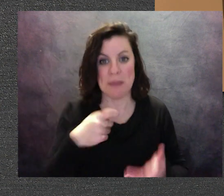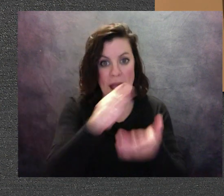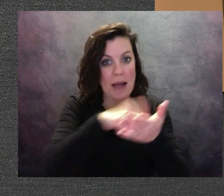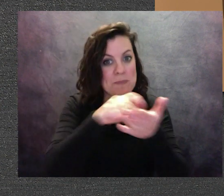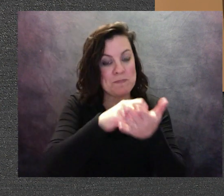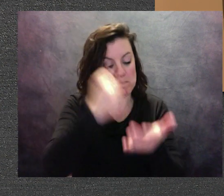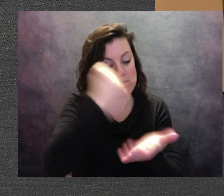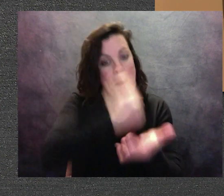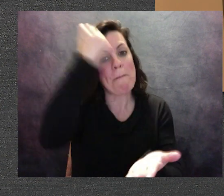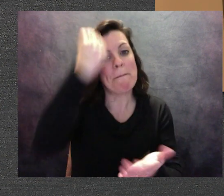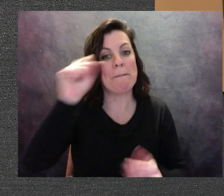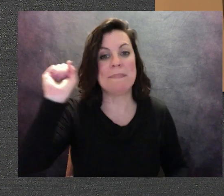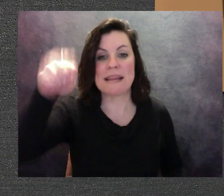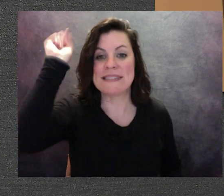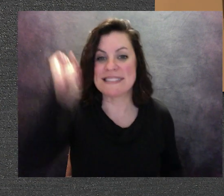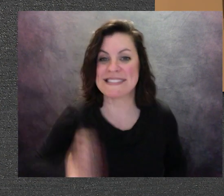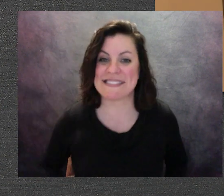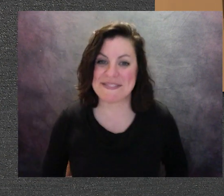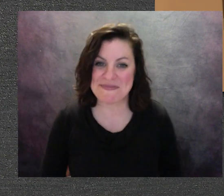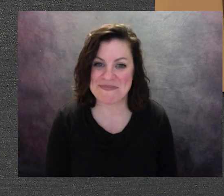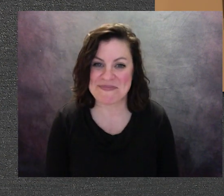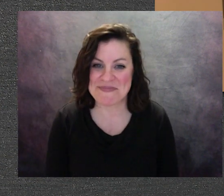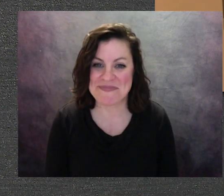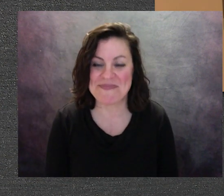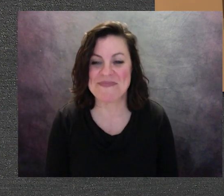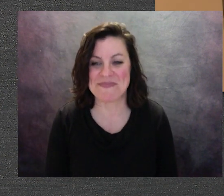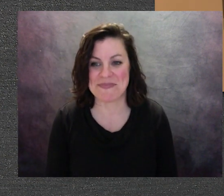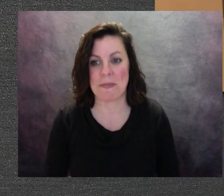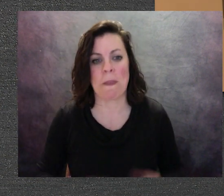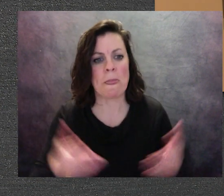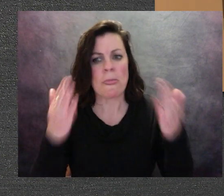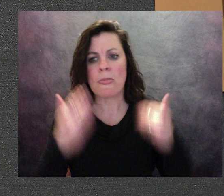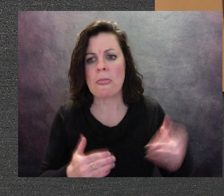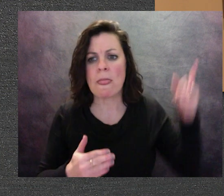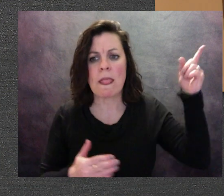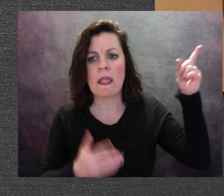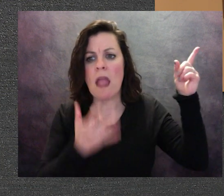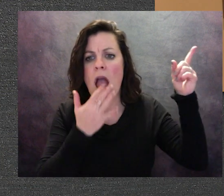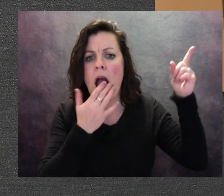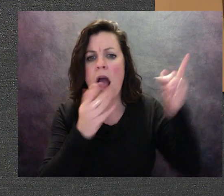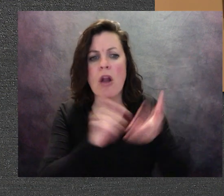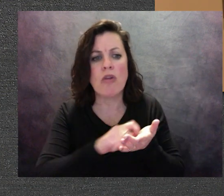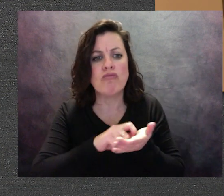yes. Okay, moving on. What about this crayon?